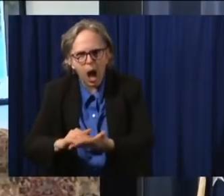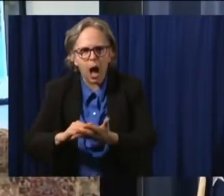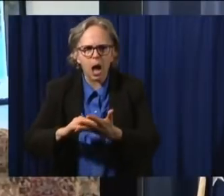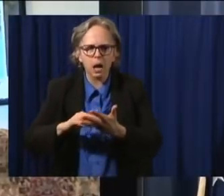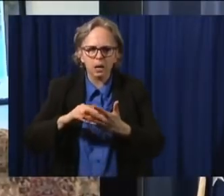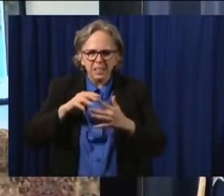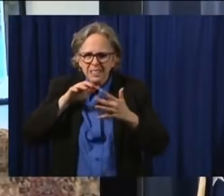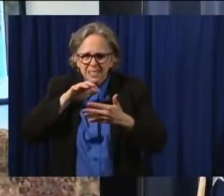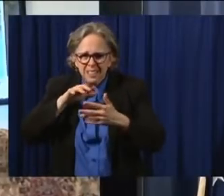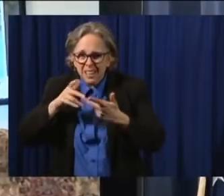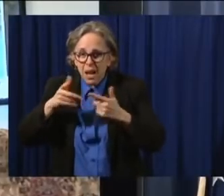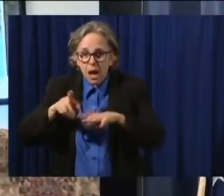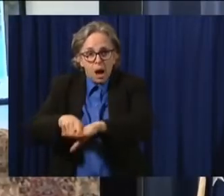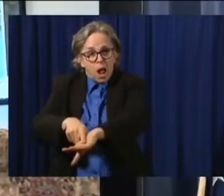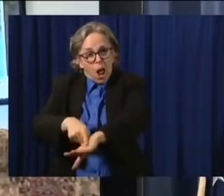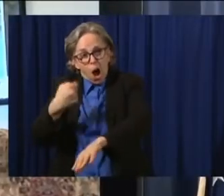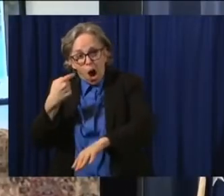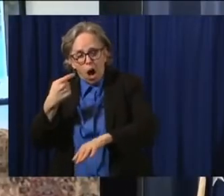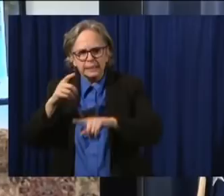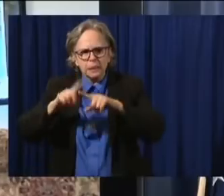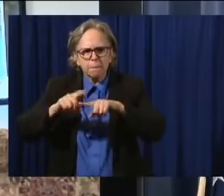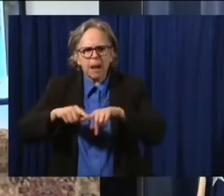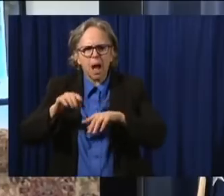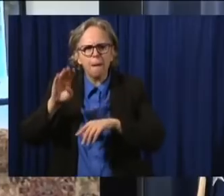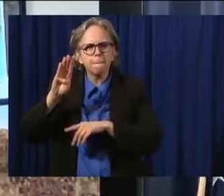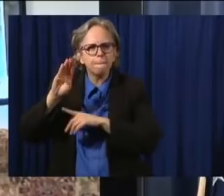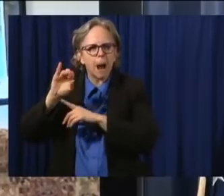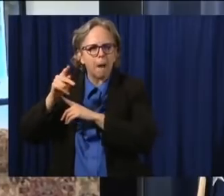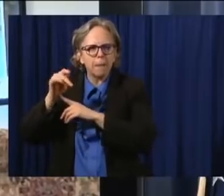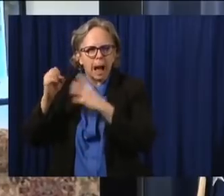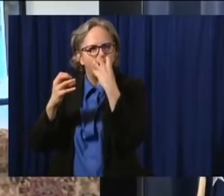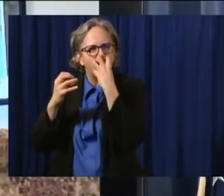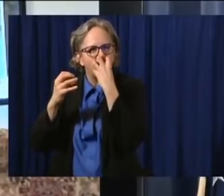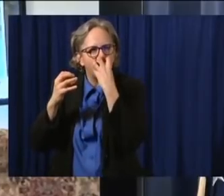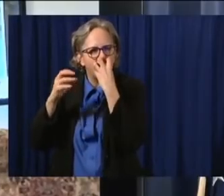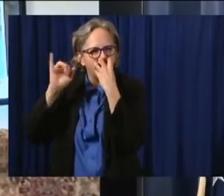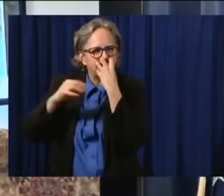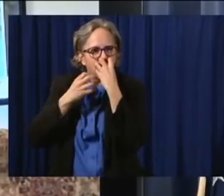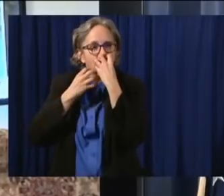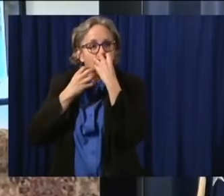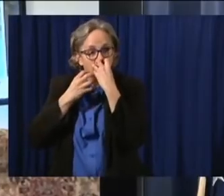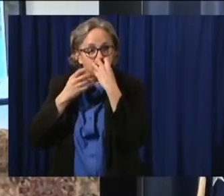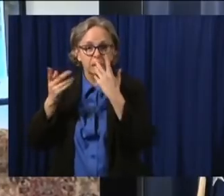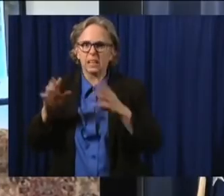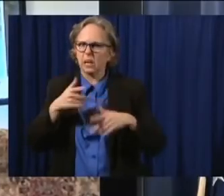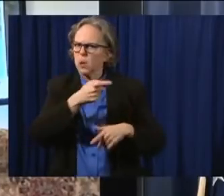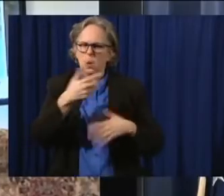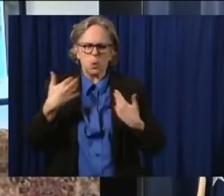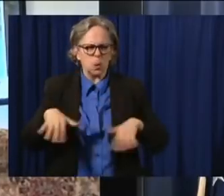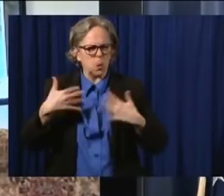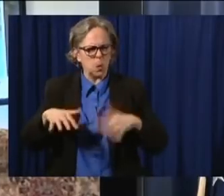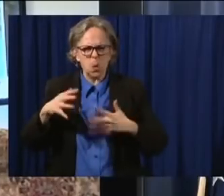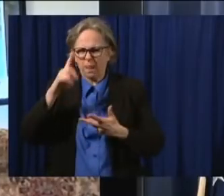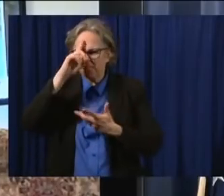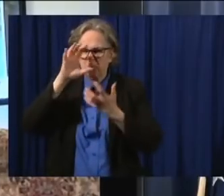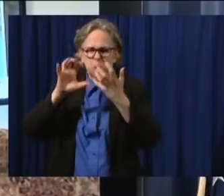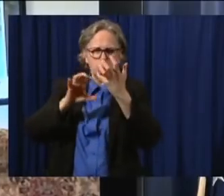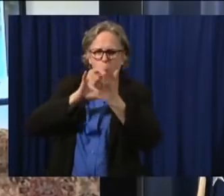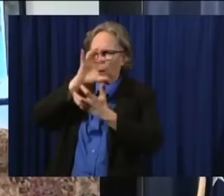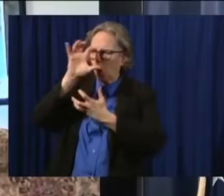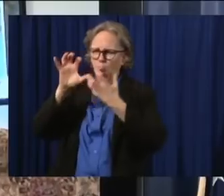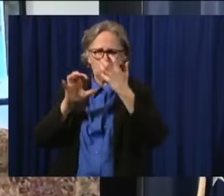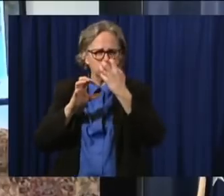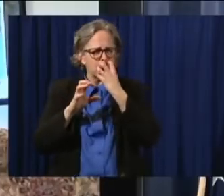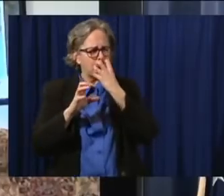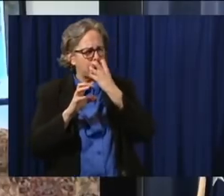BiPAP mask or the BiPAP hood, and he really did have a lot of period of confusion in there, and just so difficult to be away from him and not be